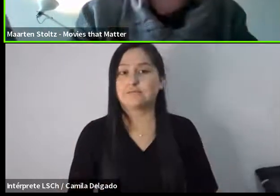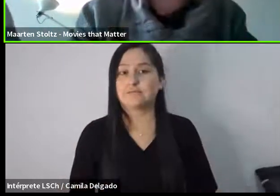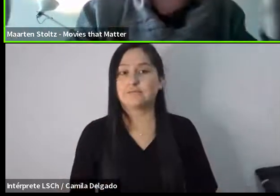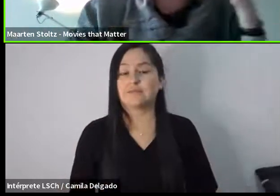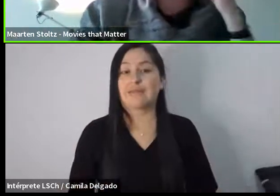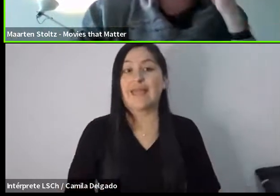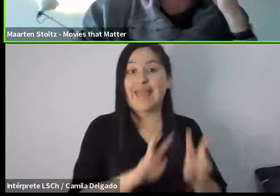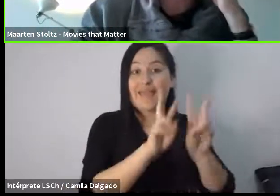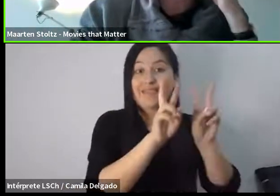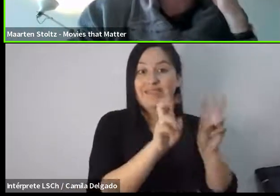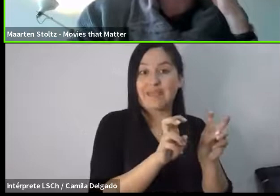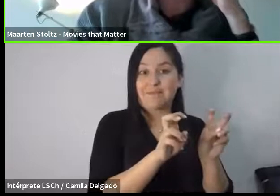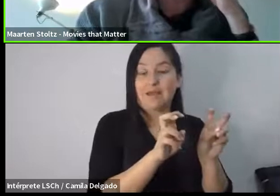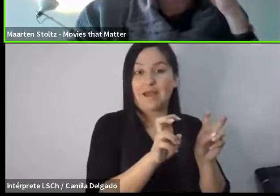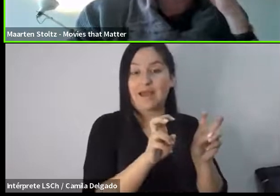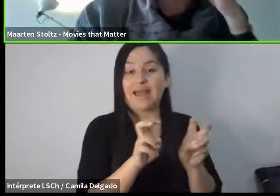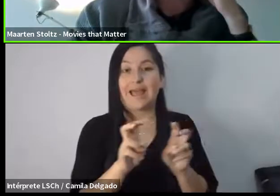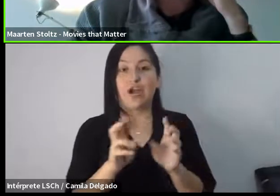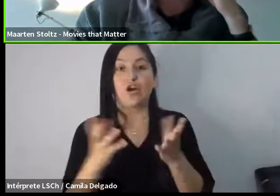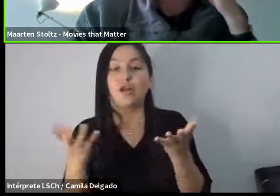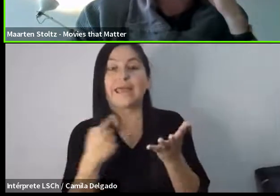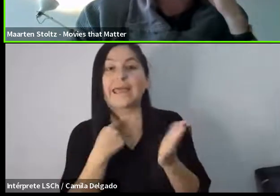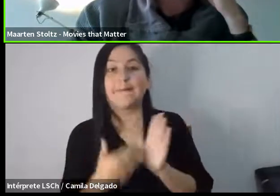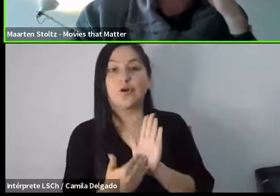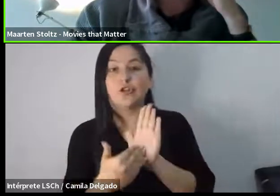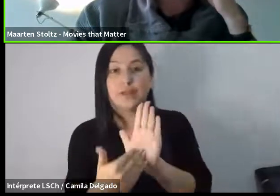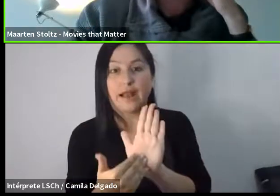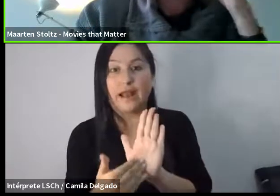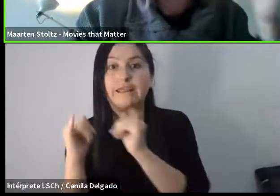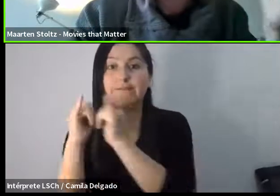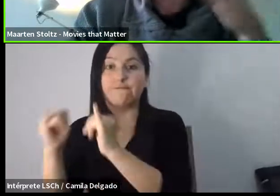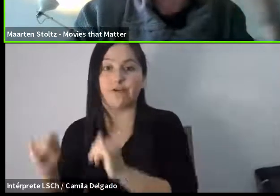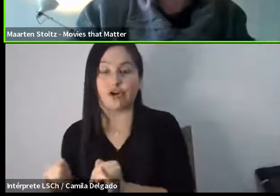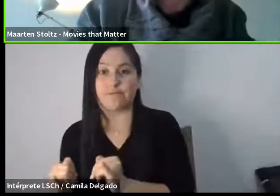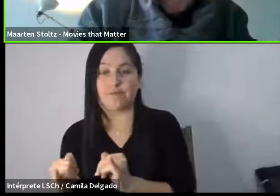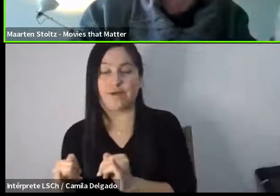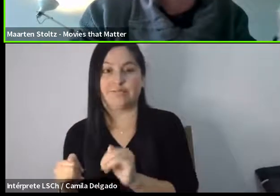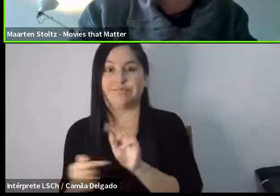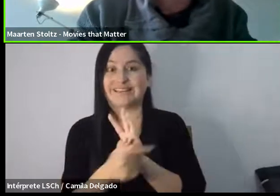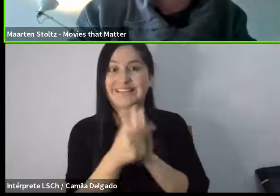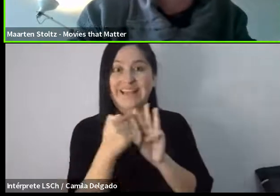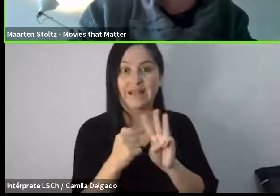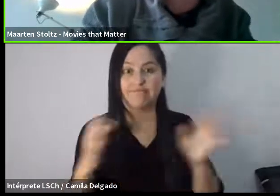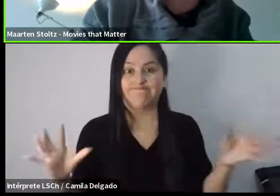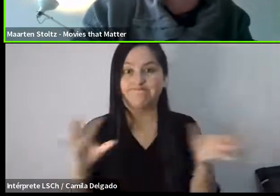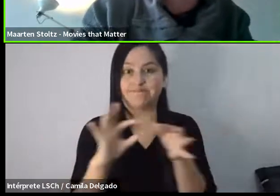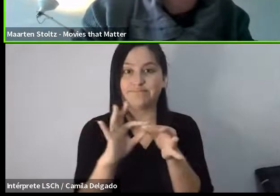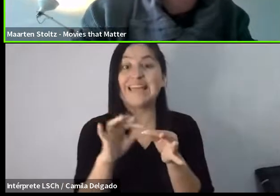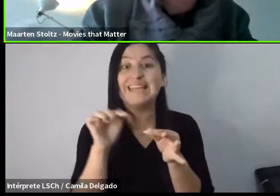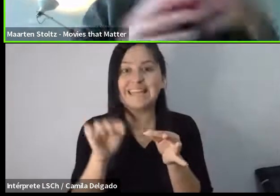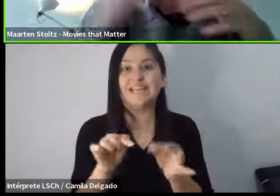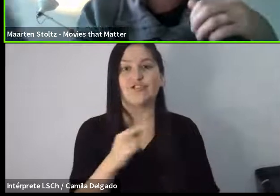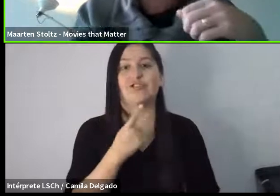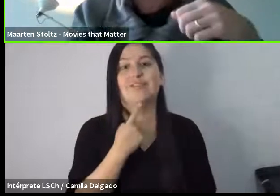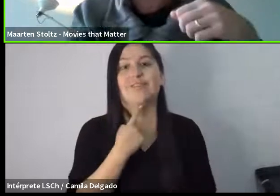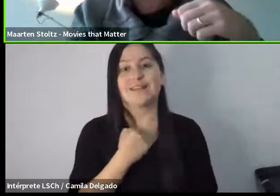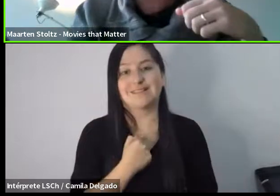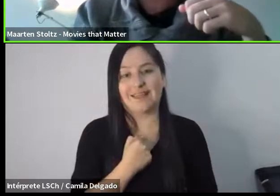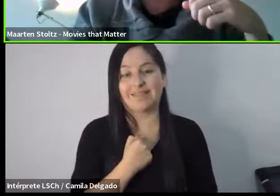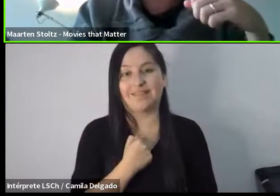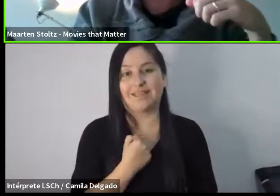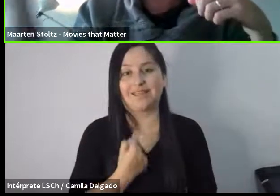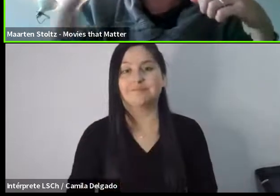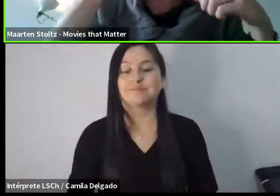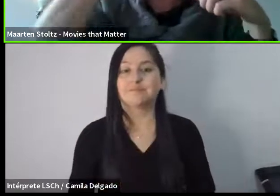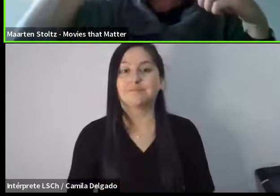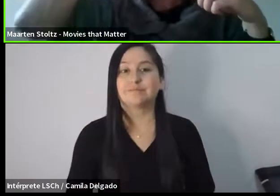And that's what makes it interesting. But and sometimes you balance a little bit more towards topic, sometimes you go a